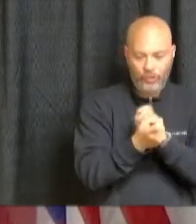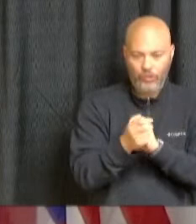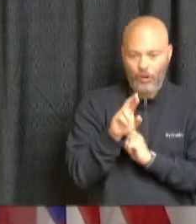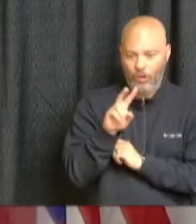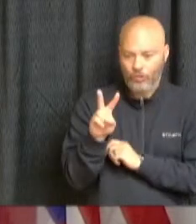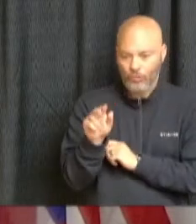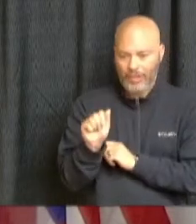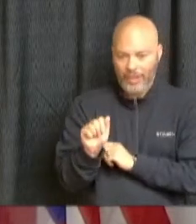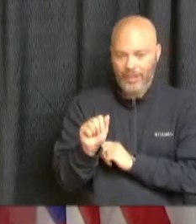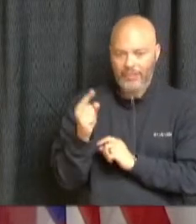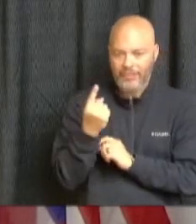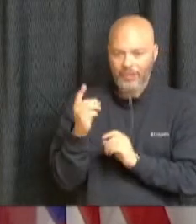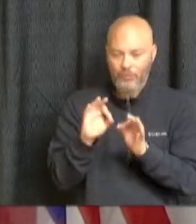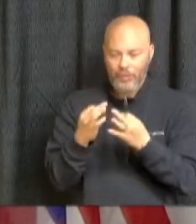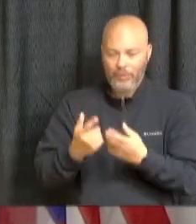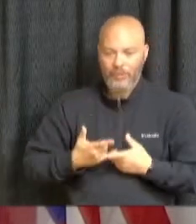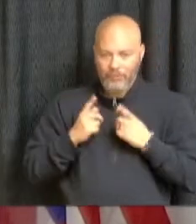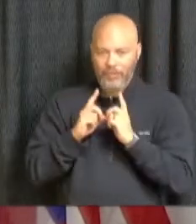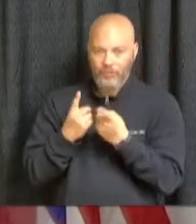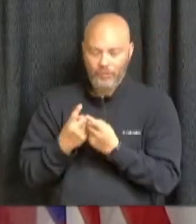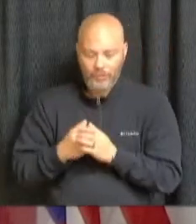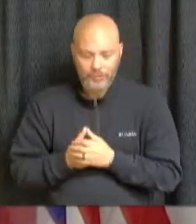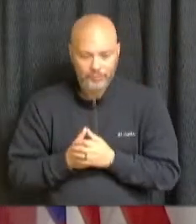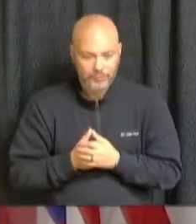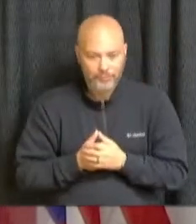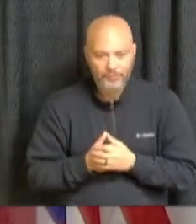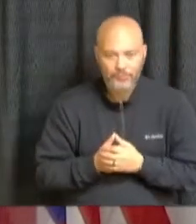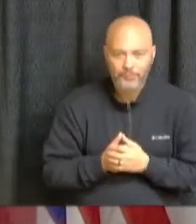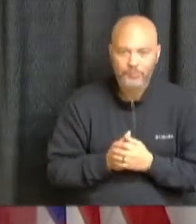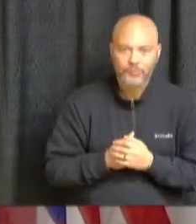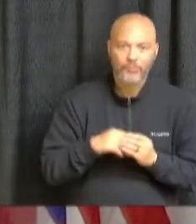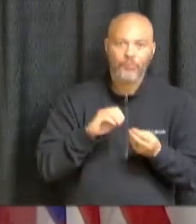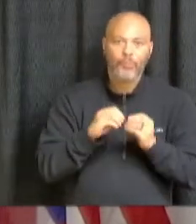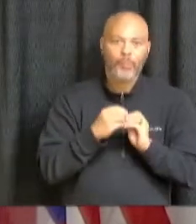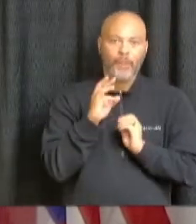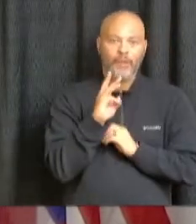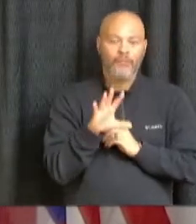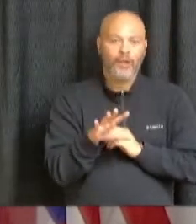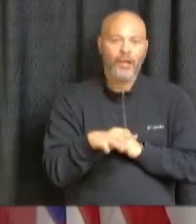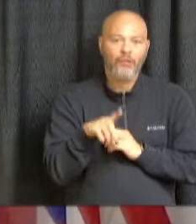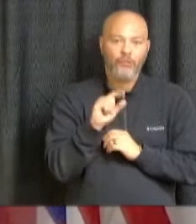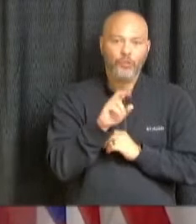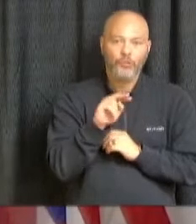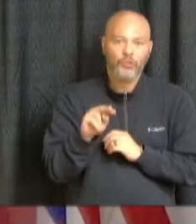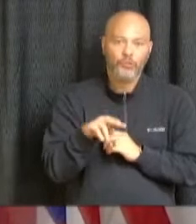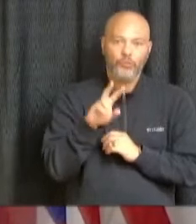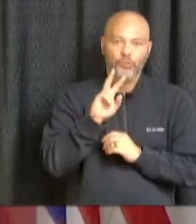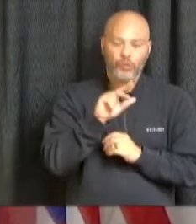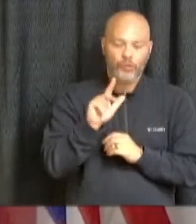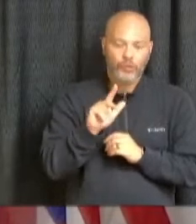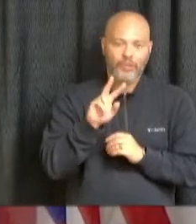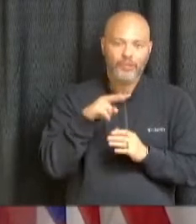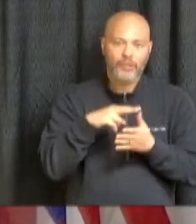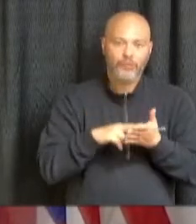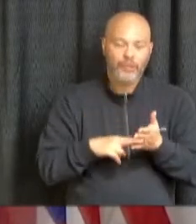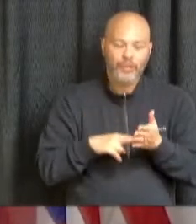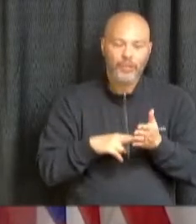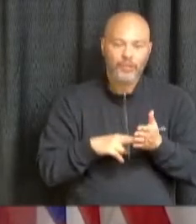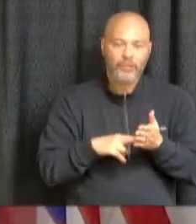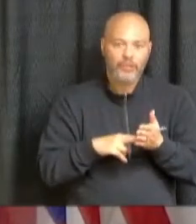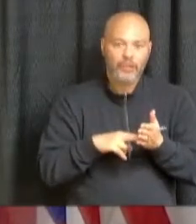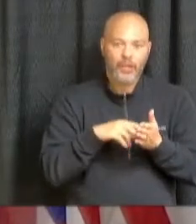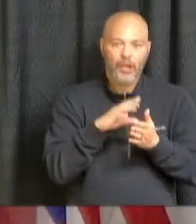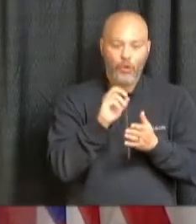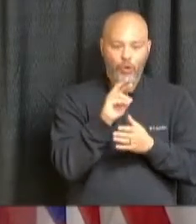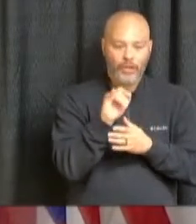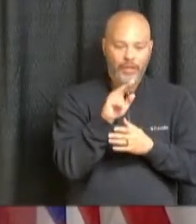to R2A single family residential district. Ordinance 65, 2022-23, second reading,